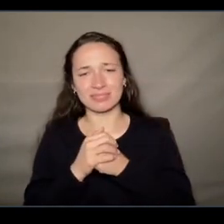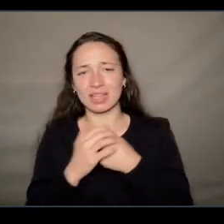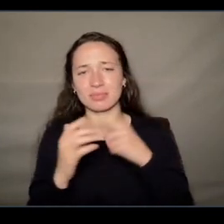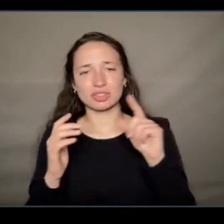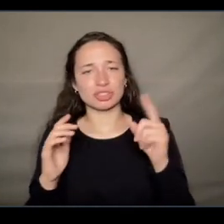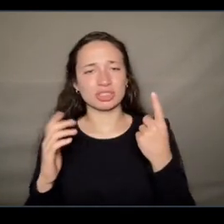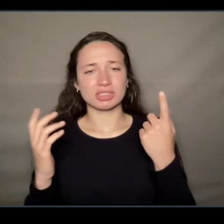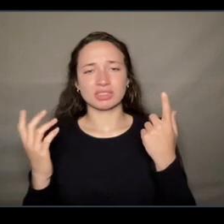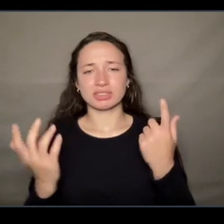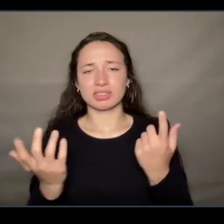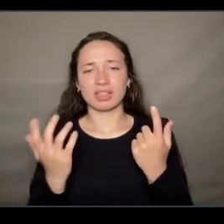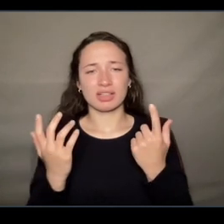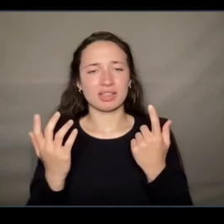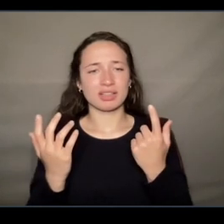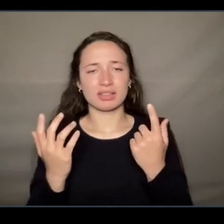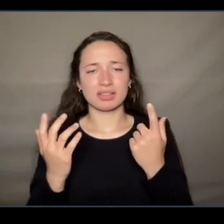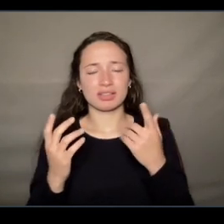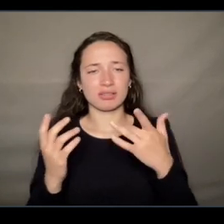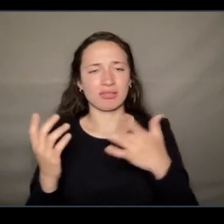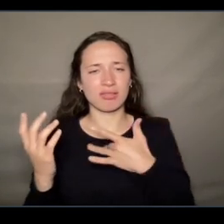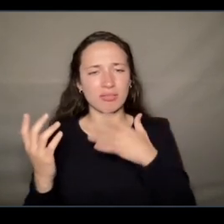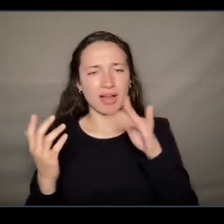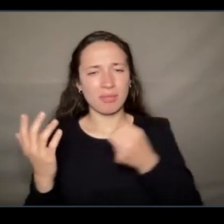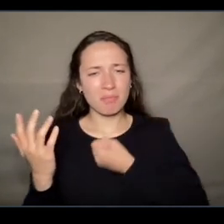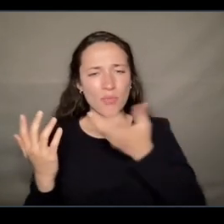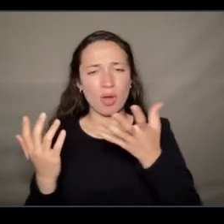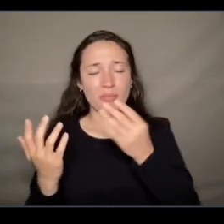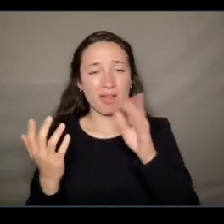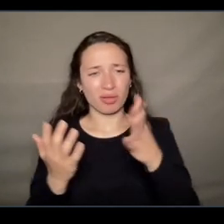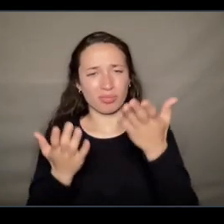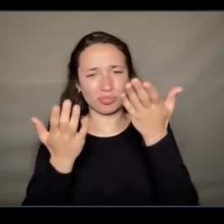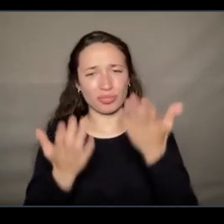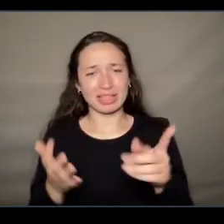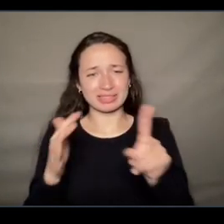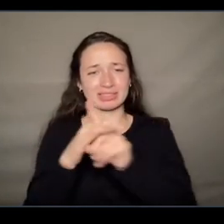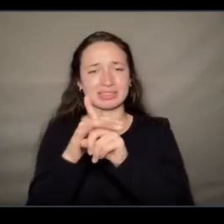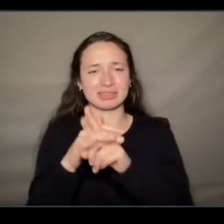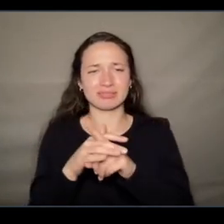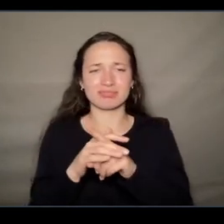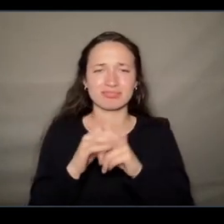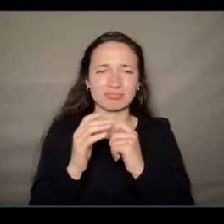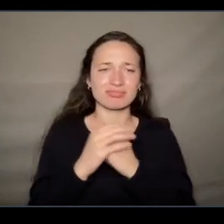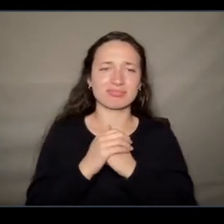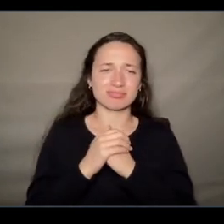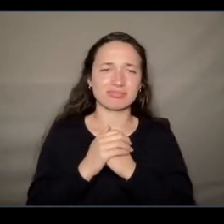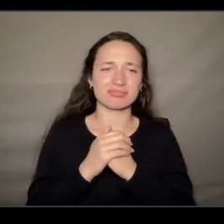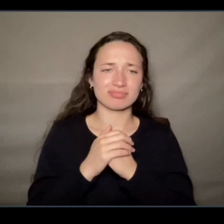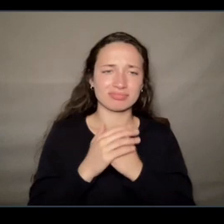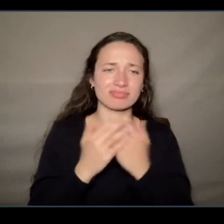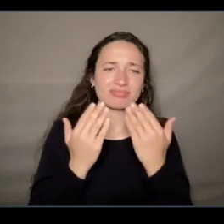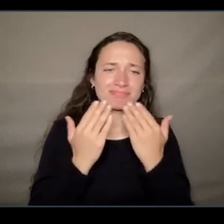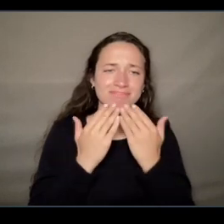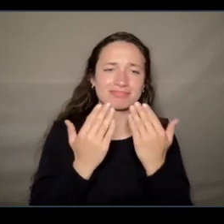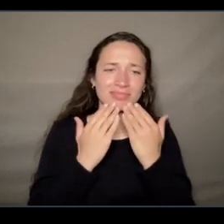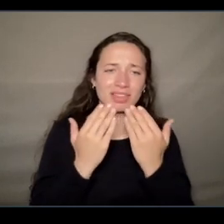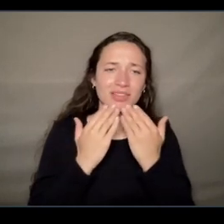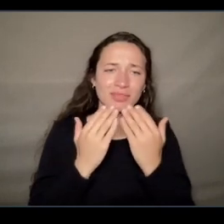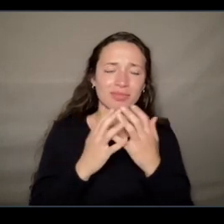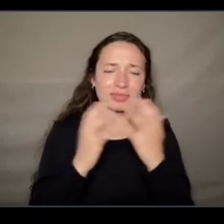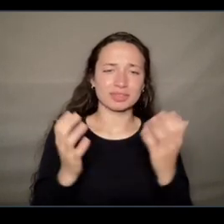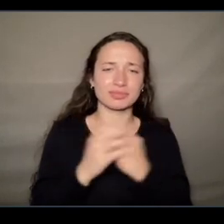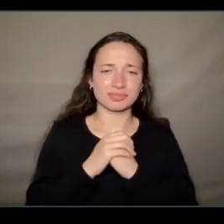are incredible, Patrice. I'm just so touched by your poems and your presence. Thank you very much. I'm very